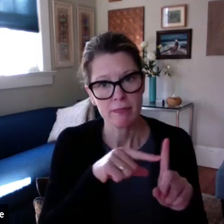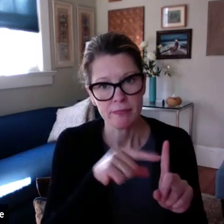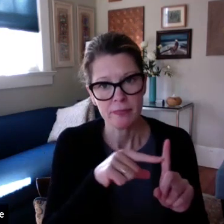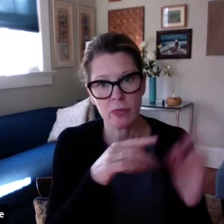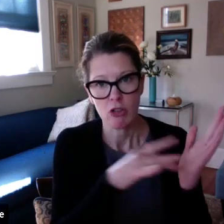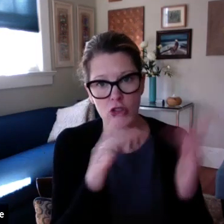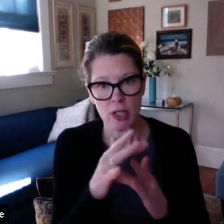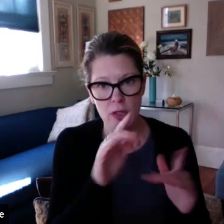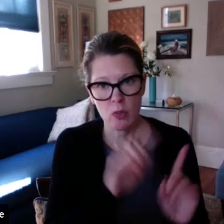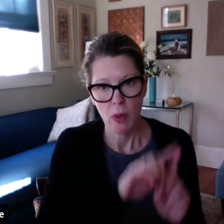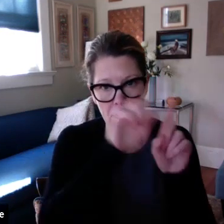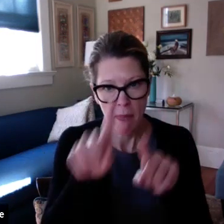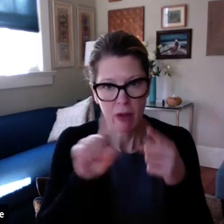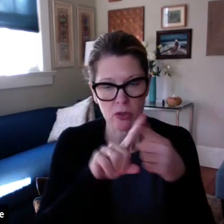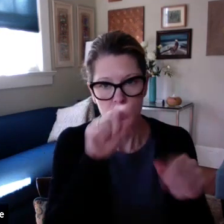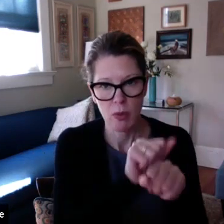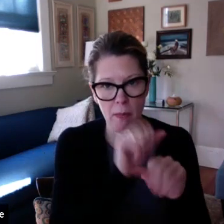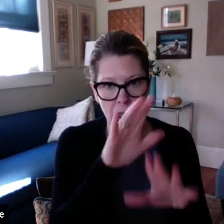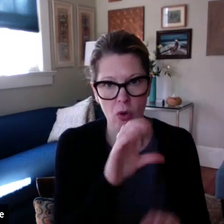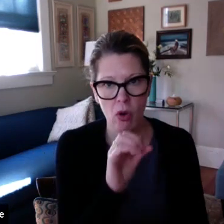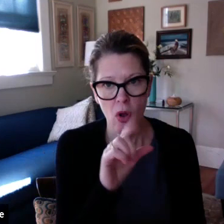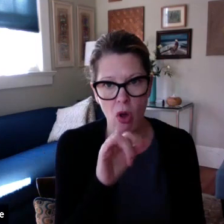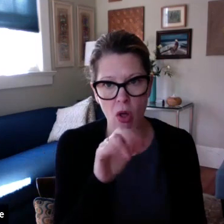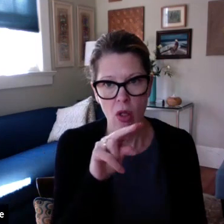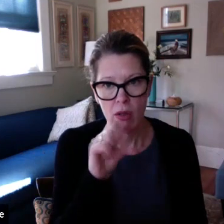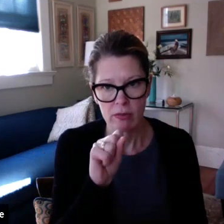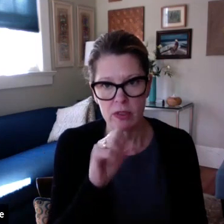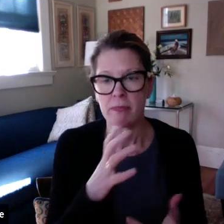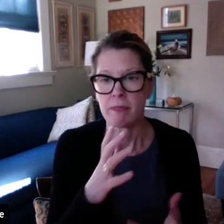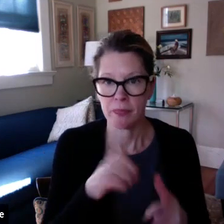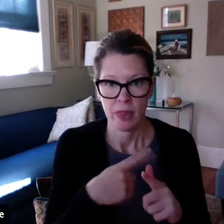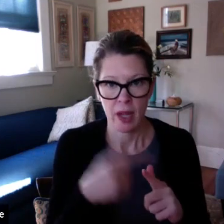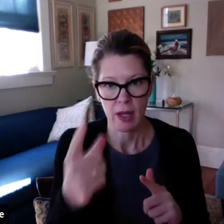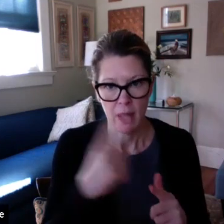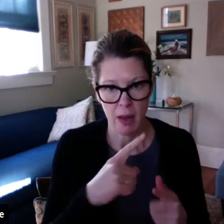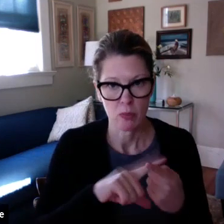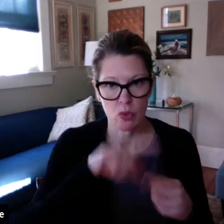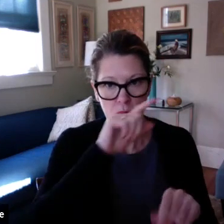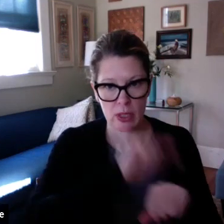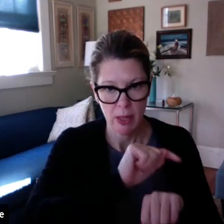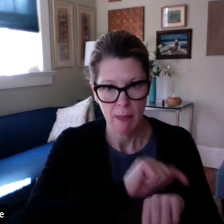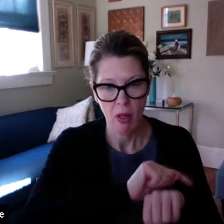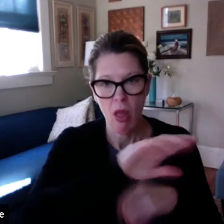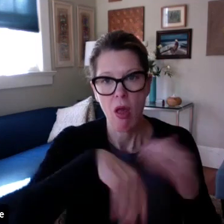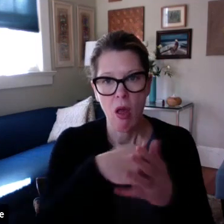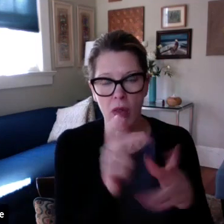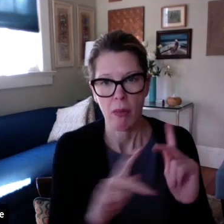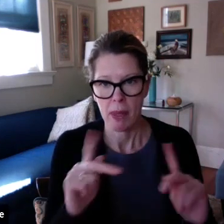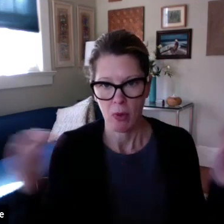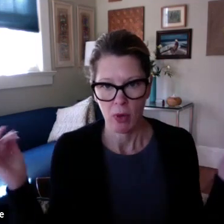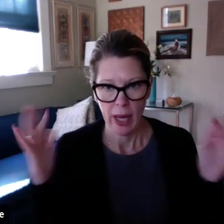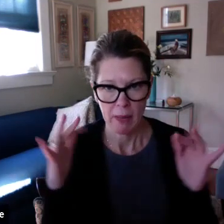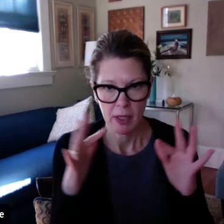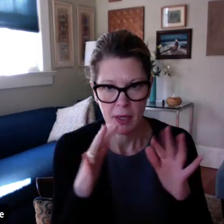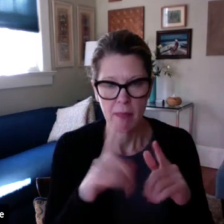Early in the morning, he came again to the temple. All the people came to him, and he sat down and began